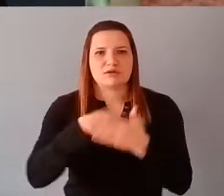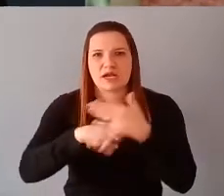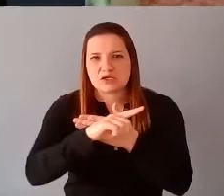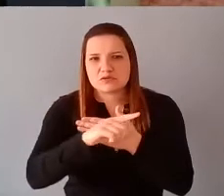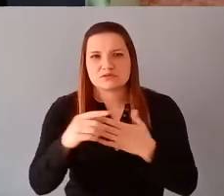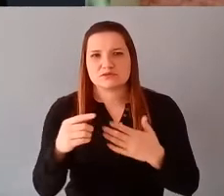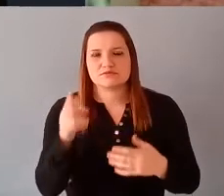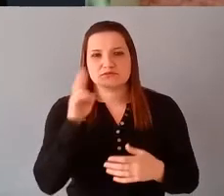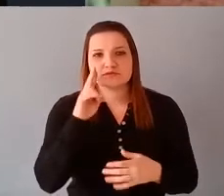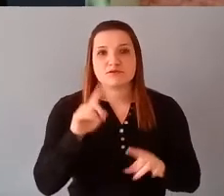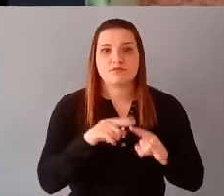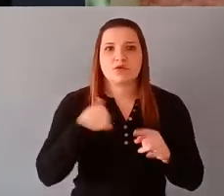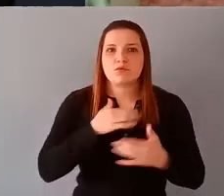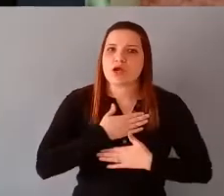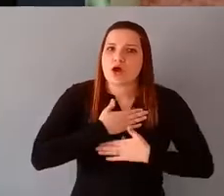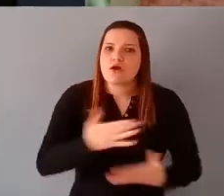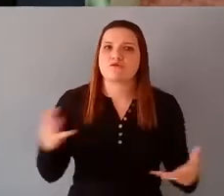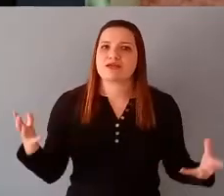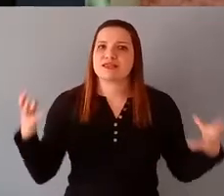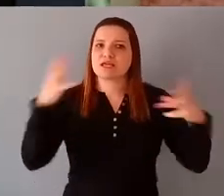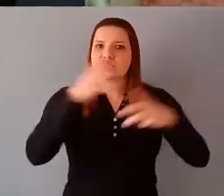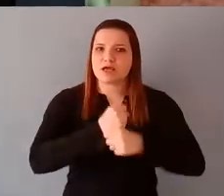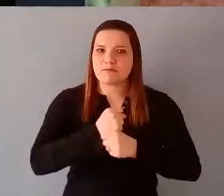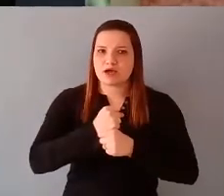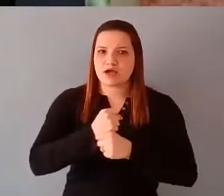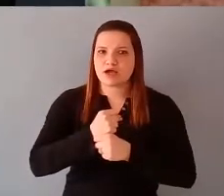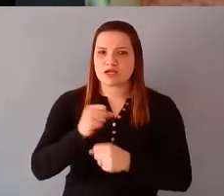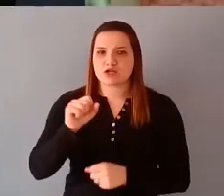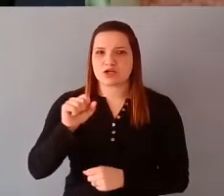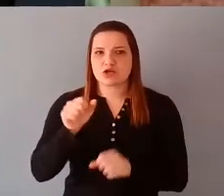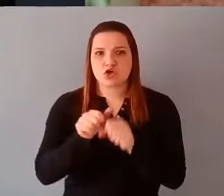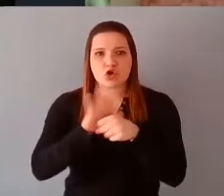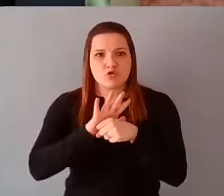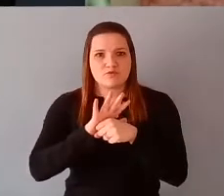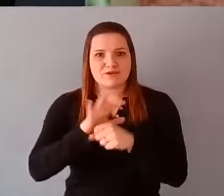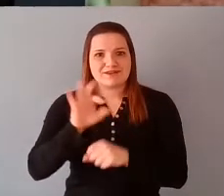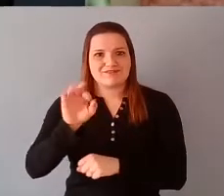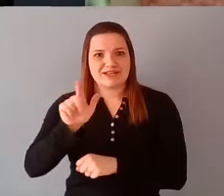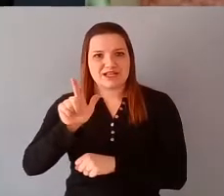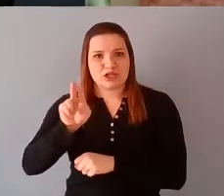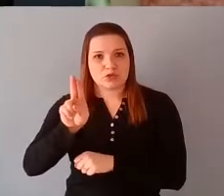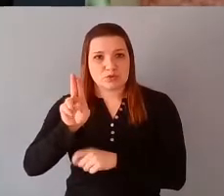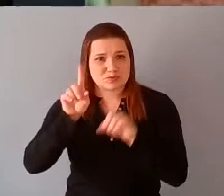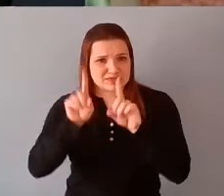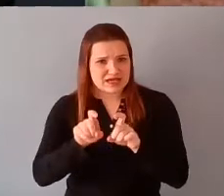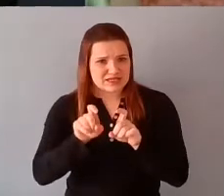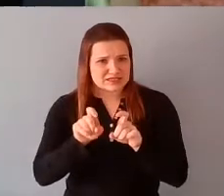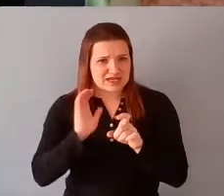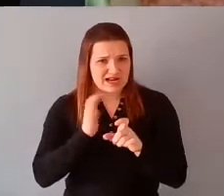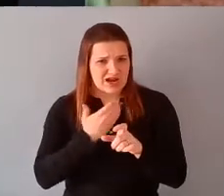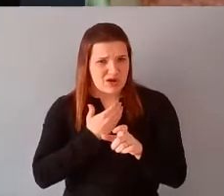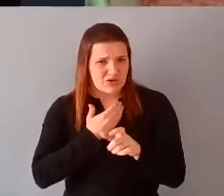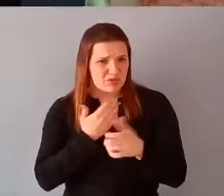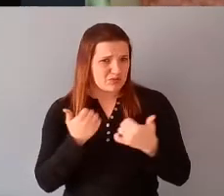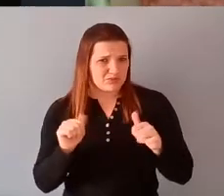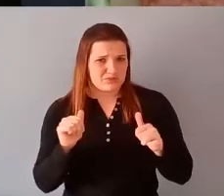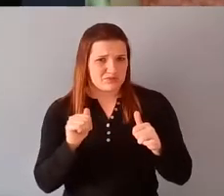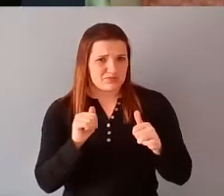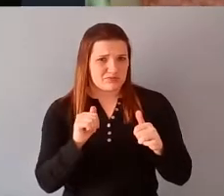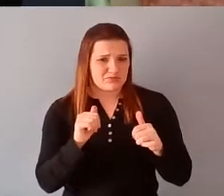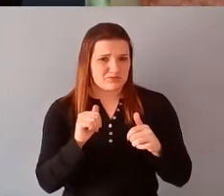we offering the combined COVID flu test at any of our sites? Yes.